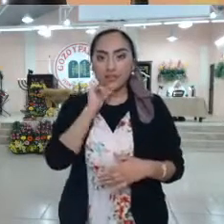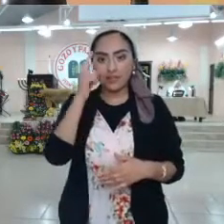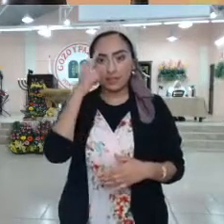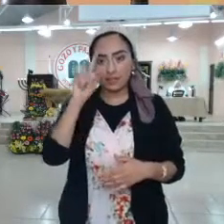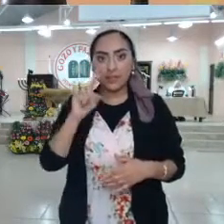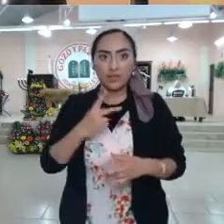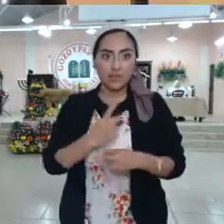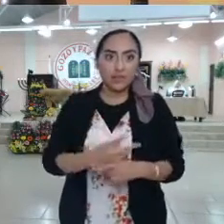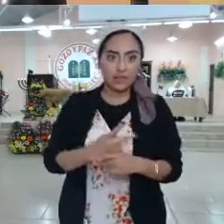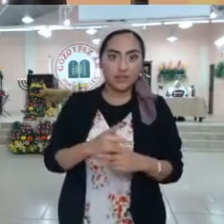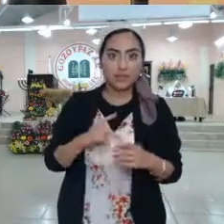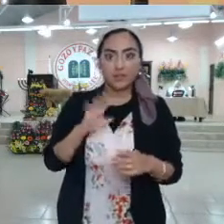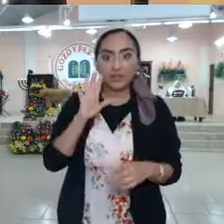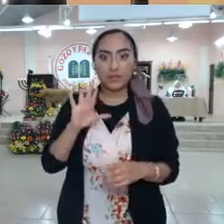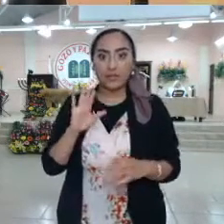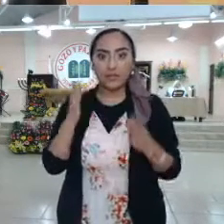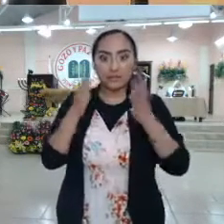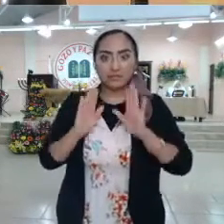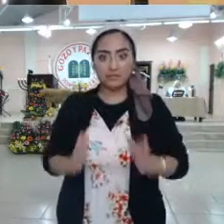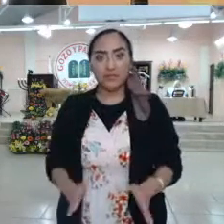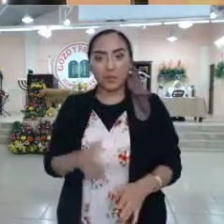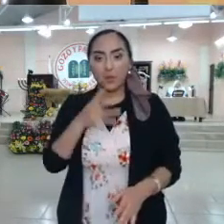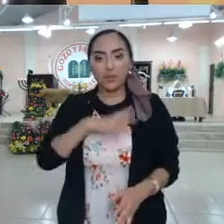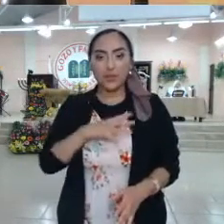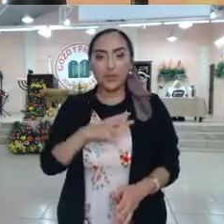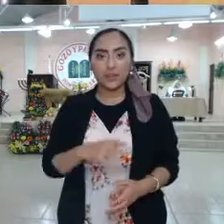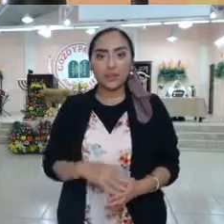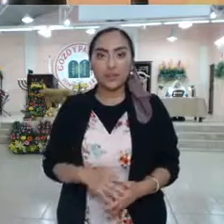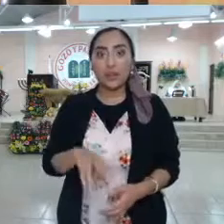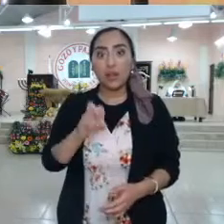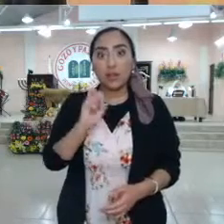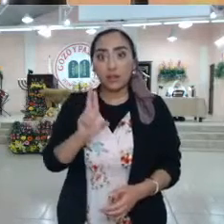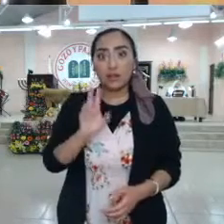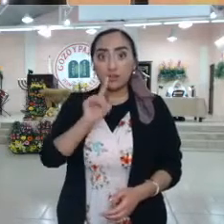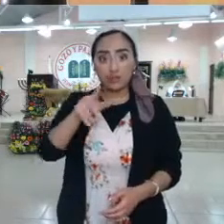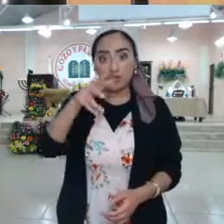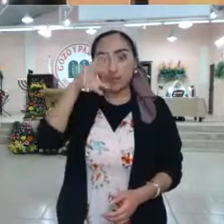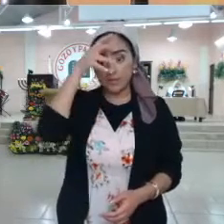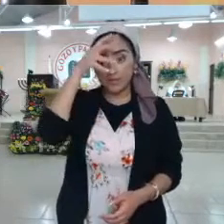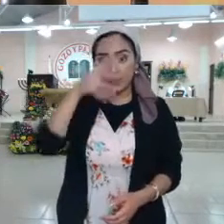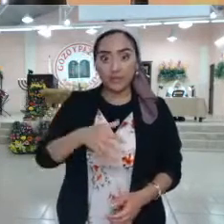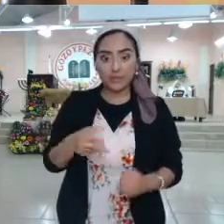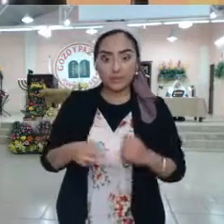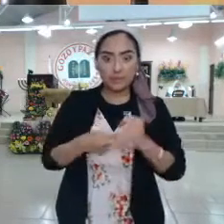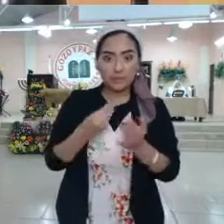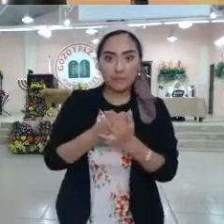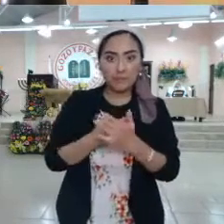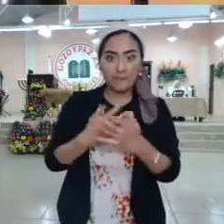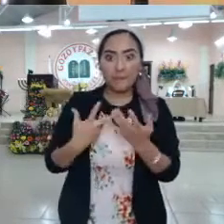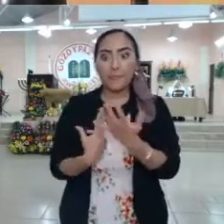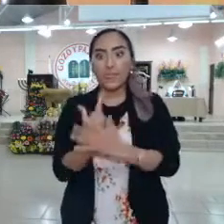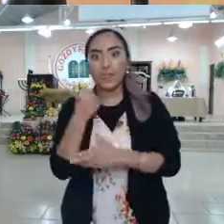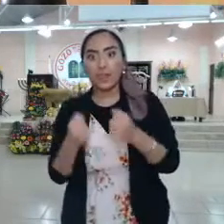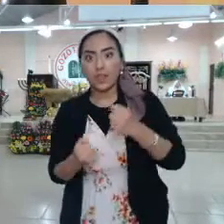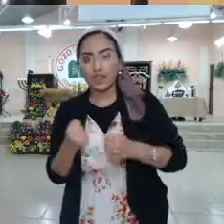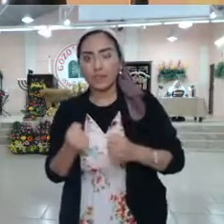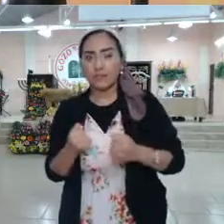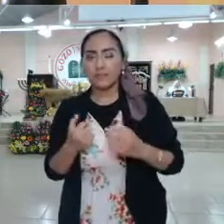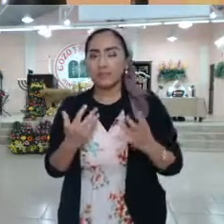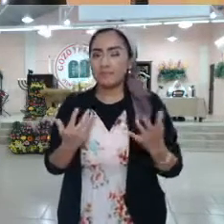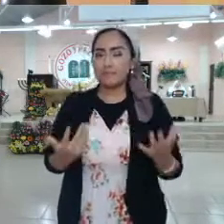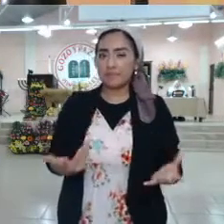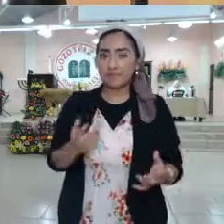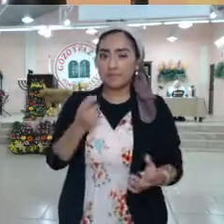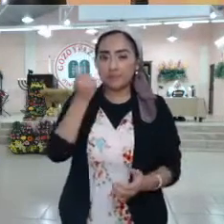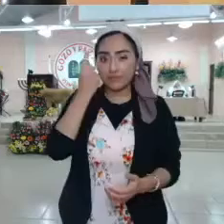te It is cuides not tu for you orgullo, to tu be figura, careful señora. to take care of your O shape, tú or you ahorres para otro to coche. O sea, save more money ¿se to dan get